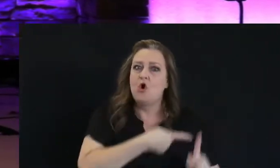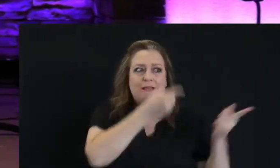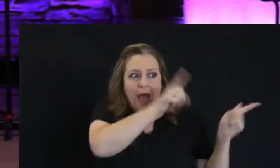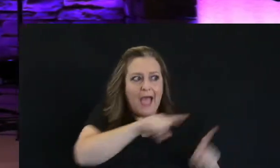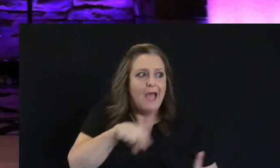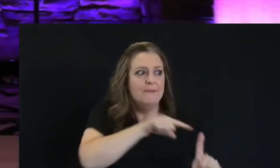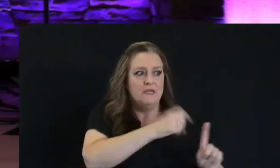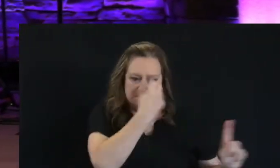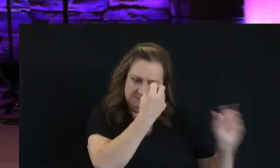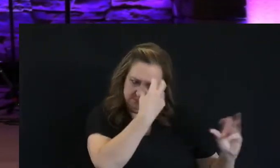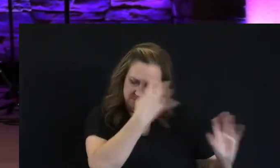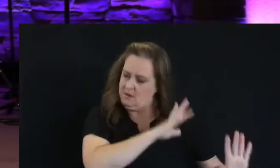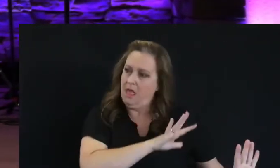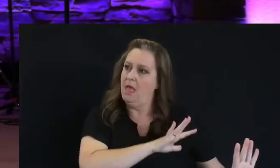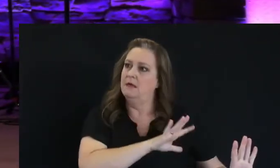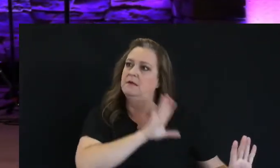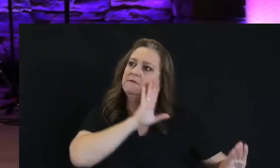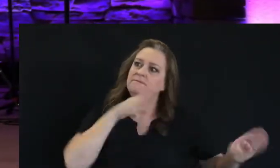wrong news.